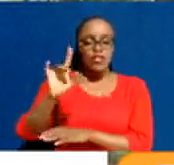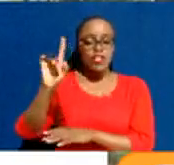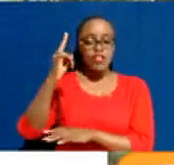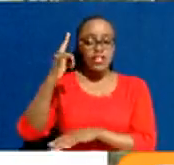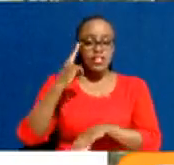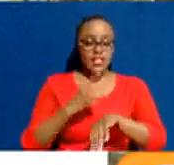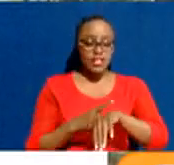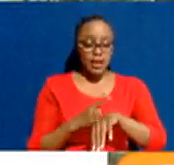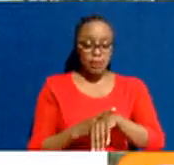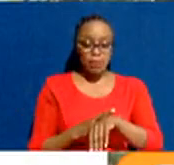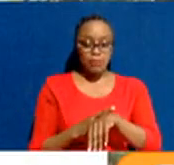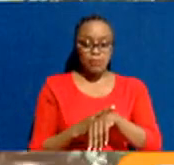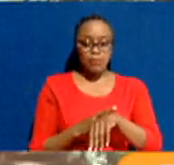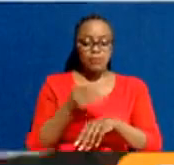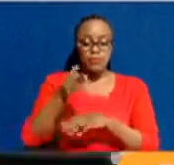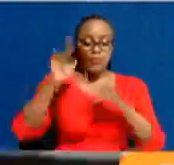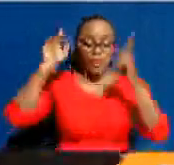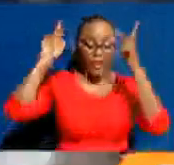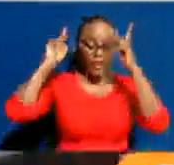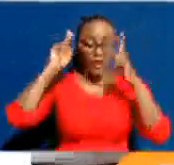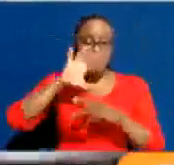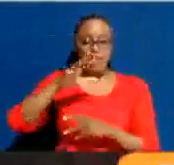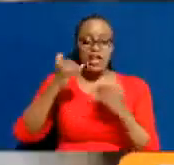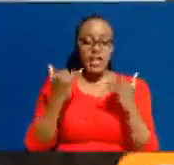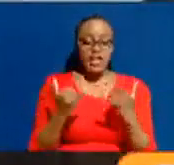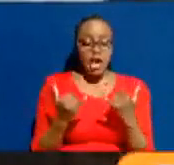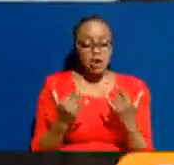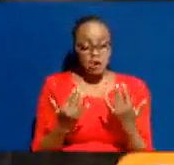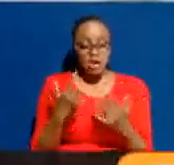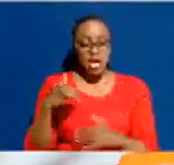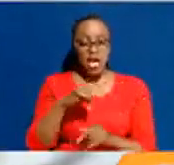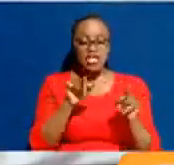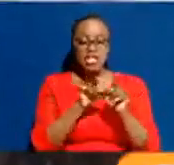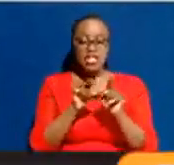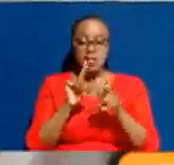time hapa Kakamega. So, saa hii sisi